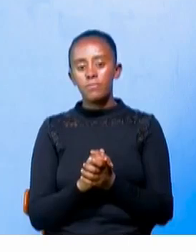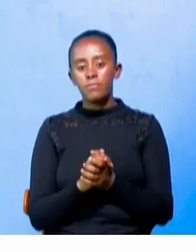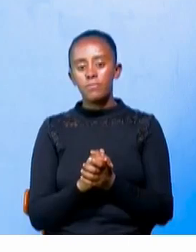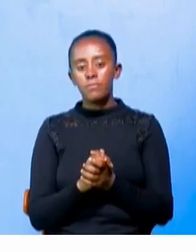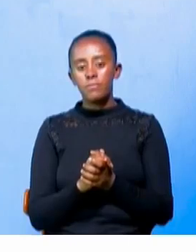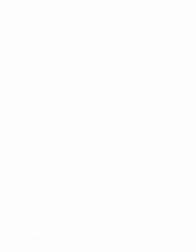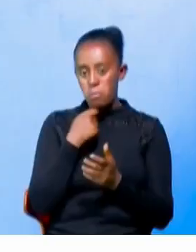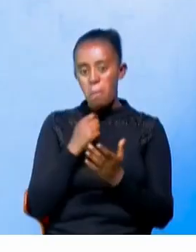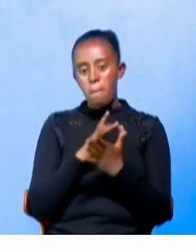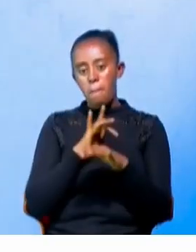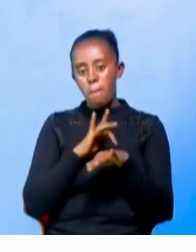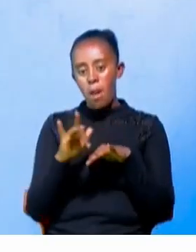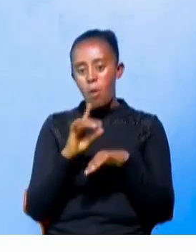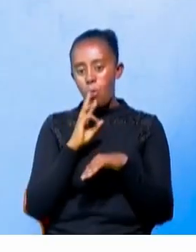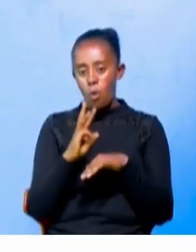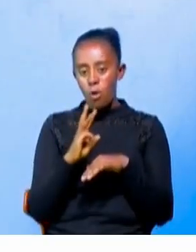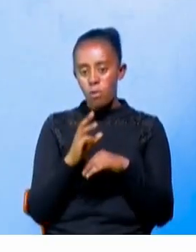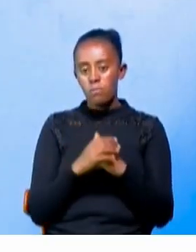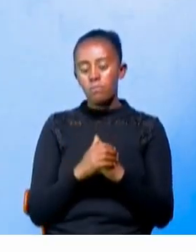Yeah.